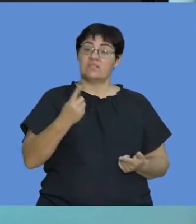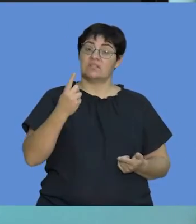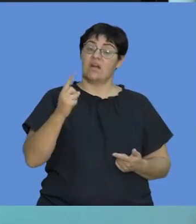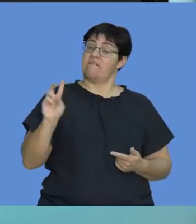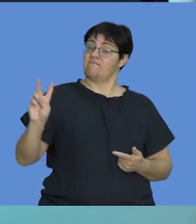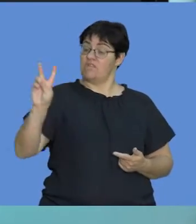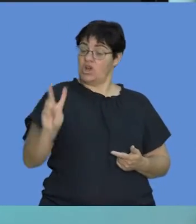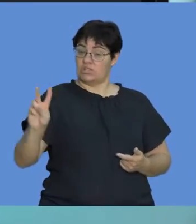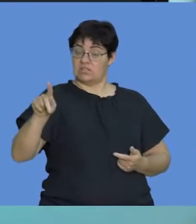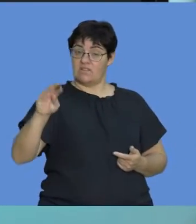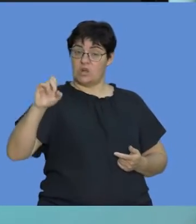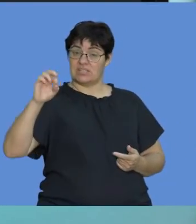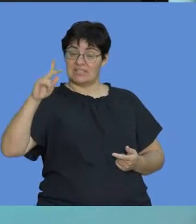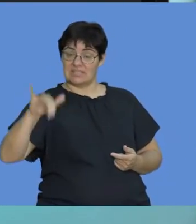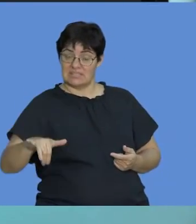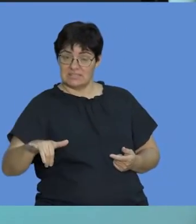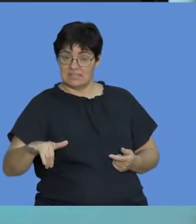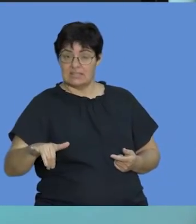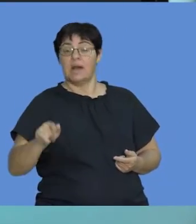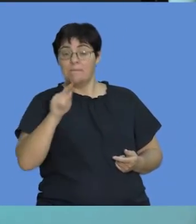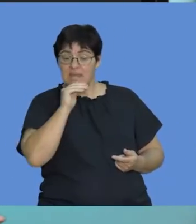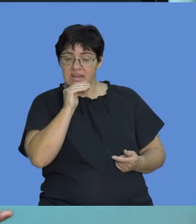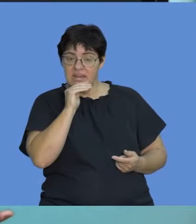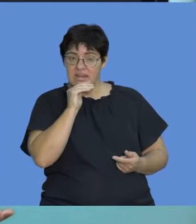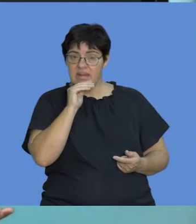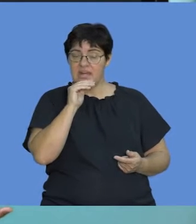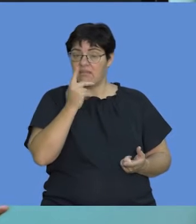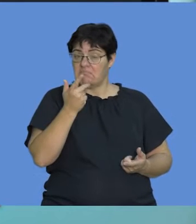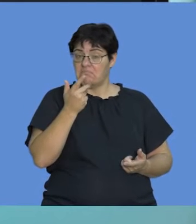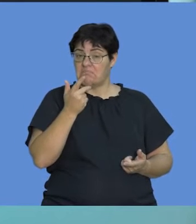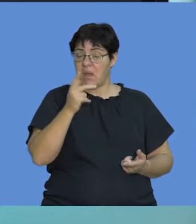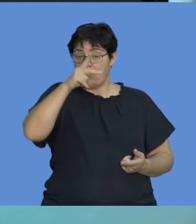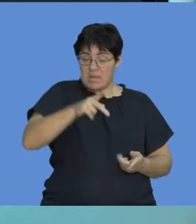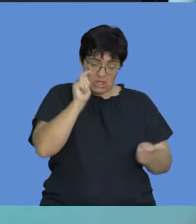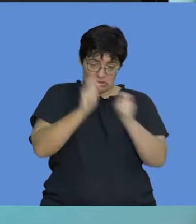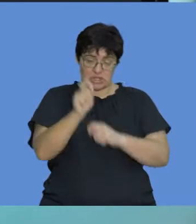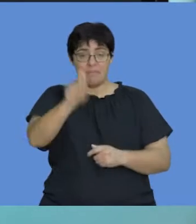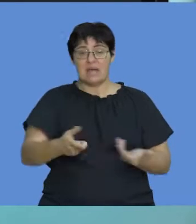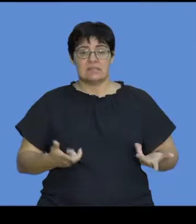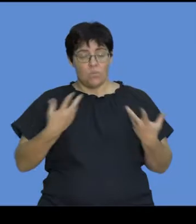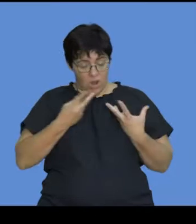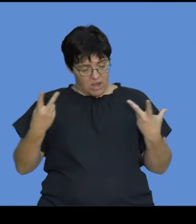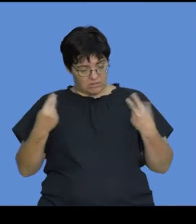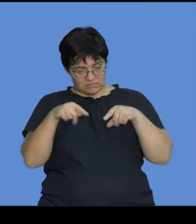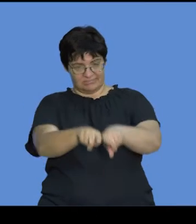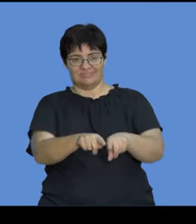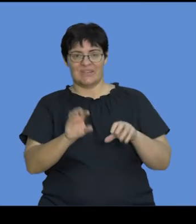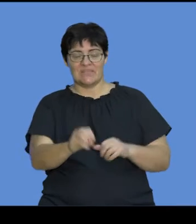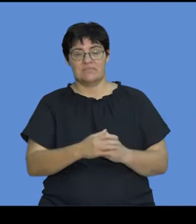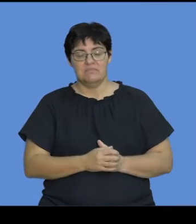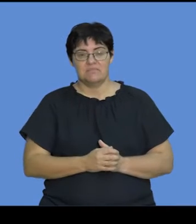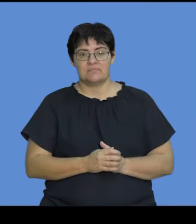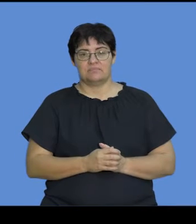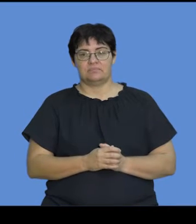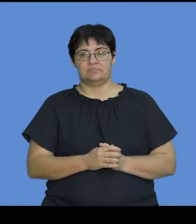in velocity, which must change the momentum. They go together. All right,